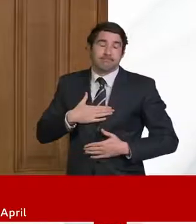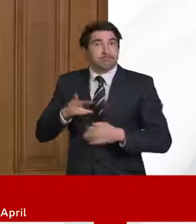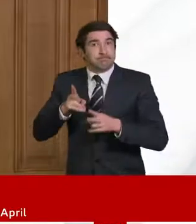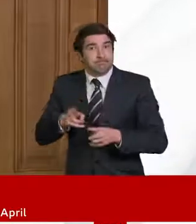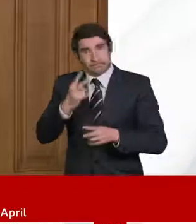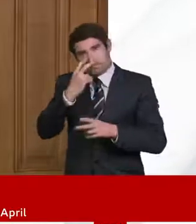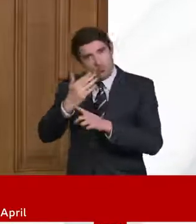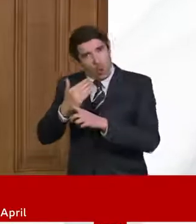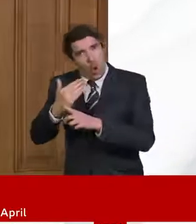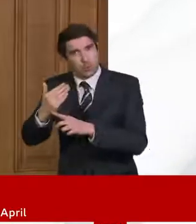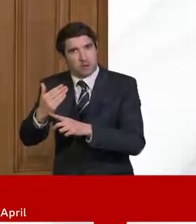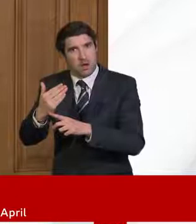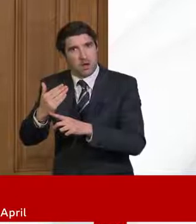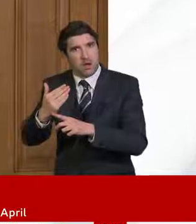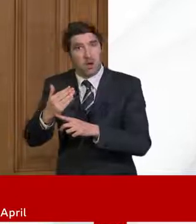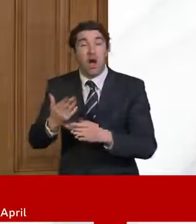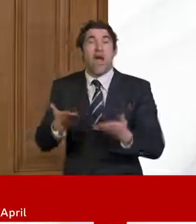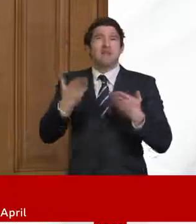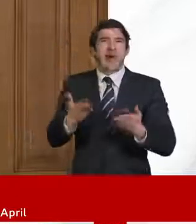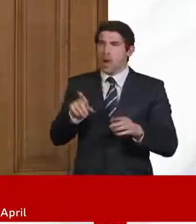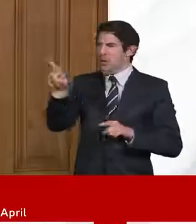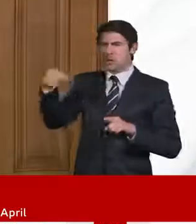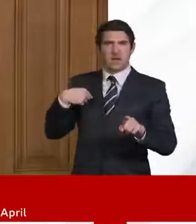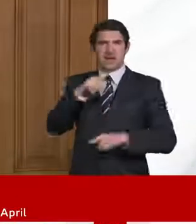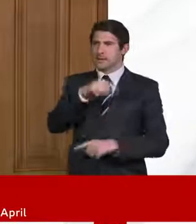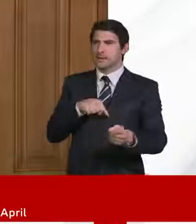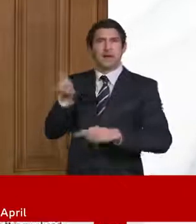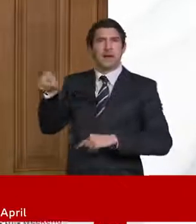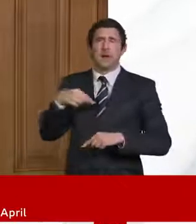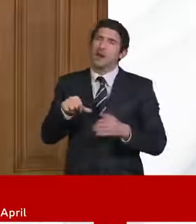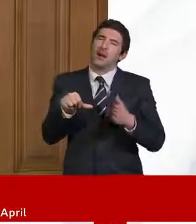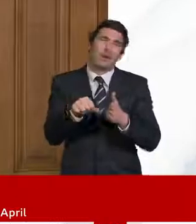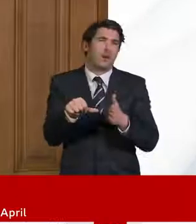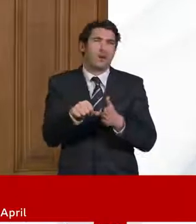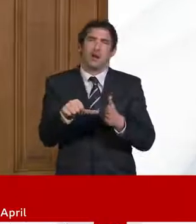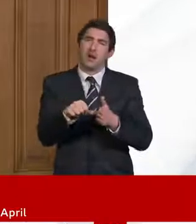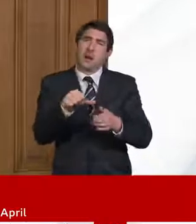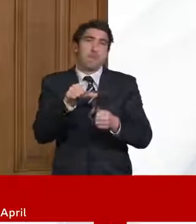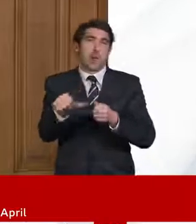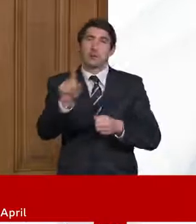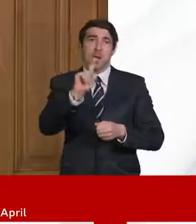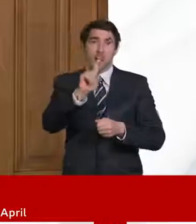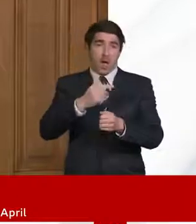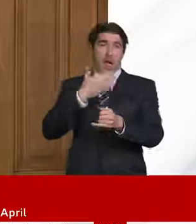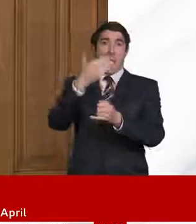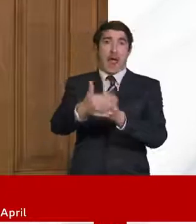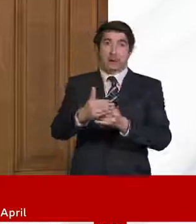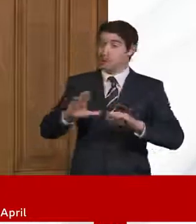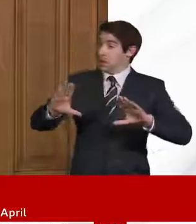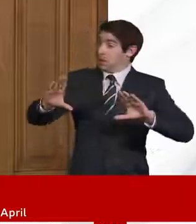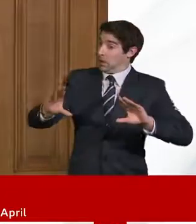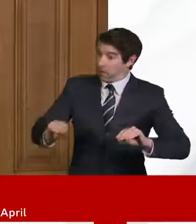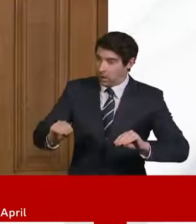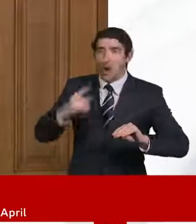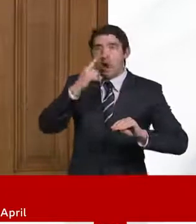we tested, what the demographic of the population was, how many people of what age, the different geographies and the different